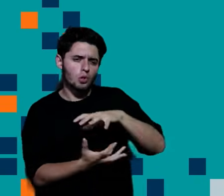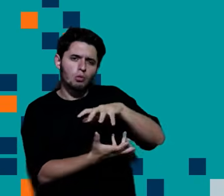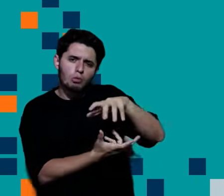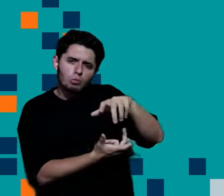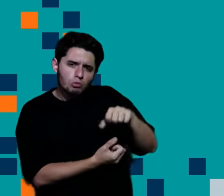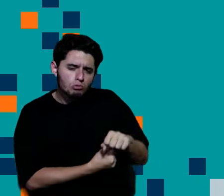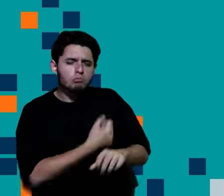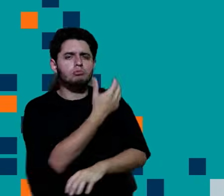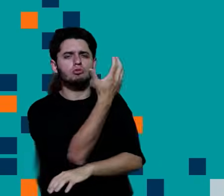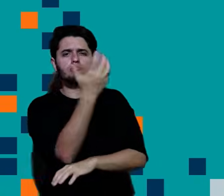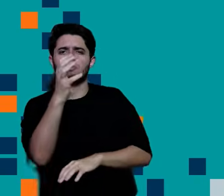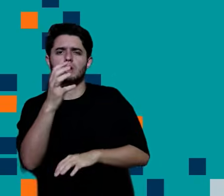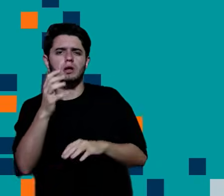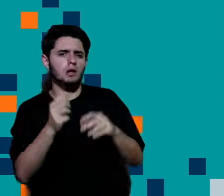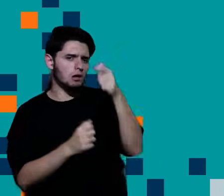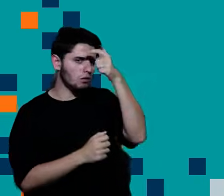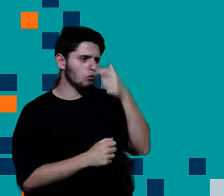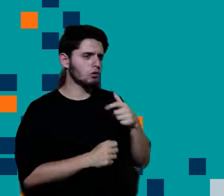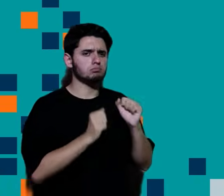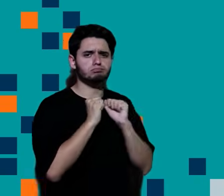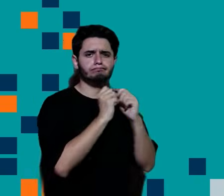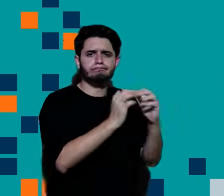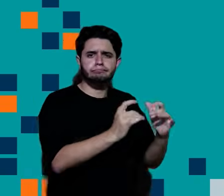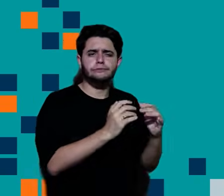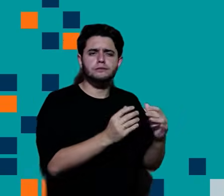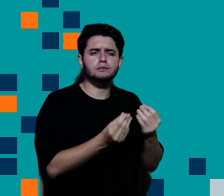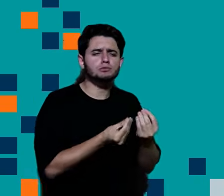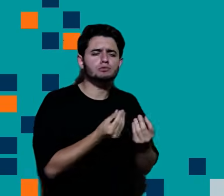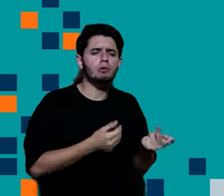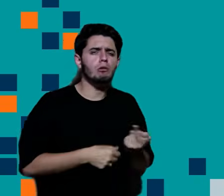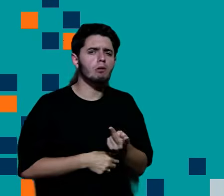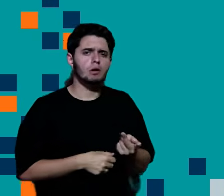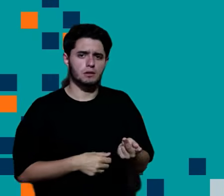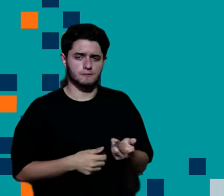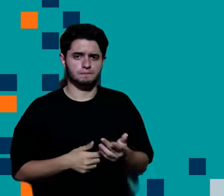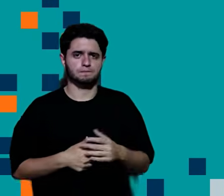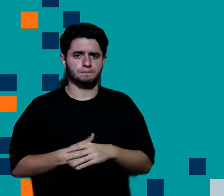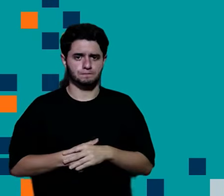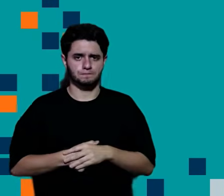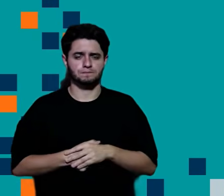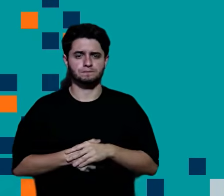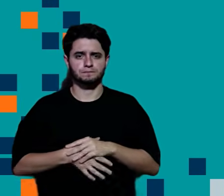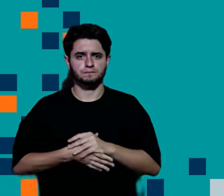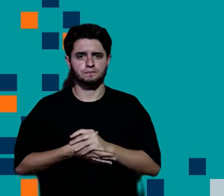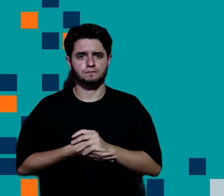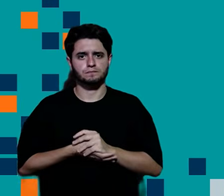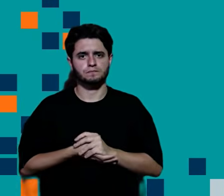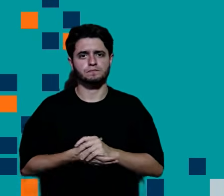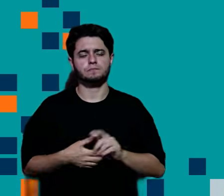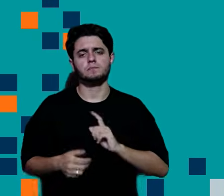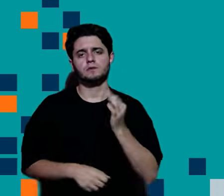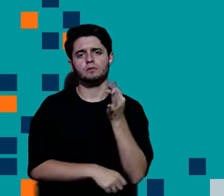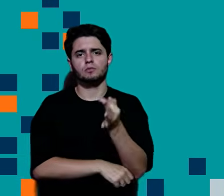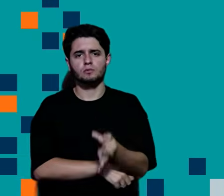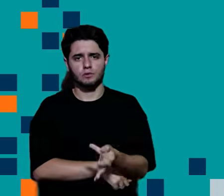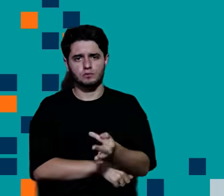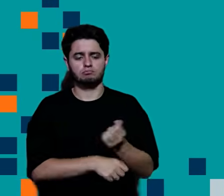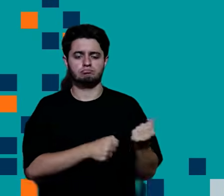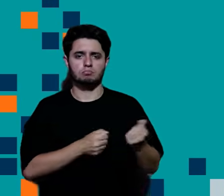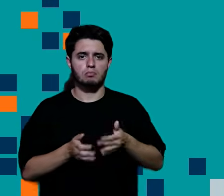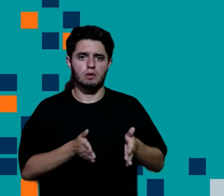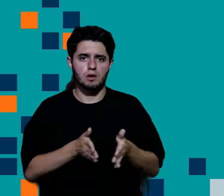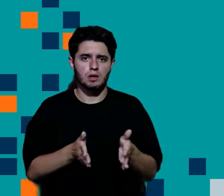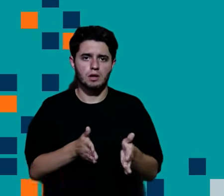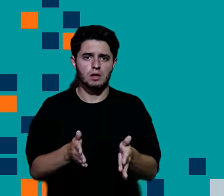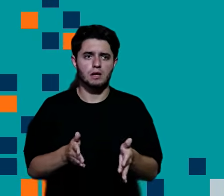us. We all know the word pathogenics, coming out of the Latin and the Greek words of patho and genesis,